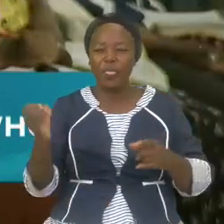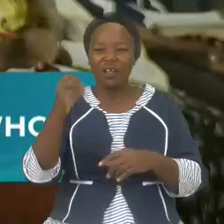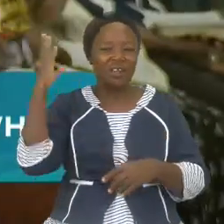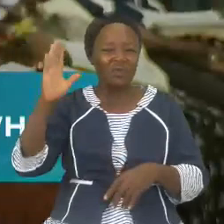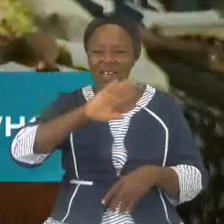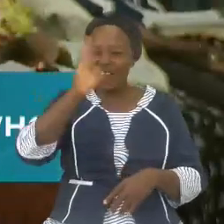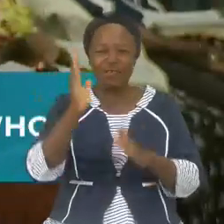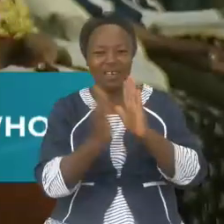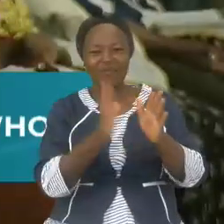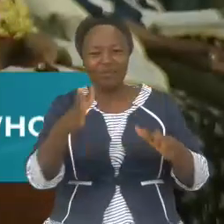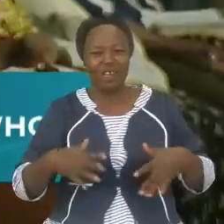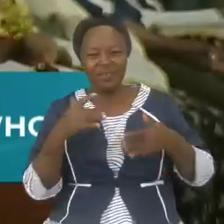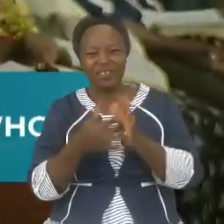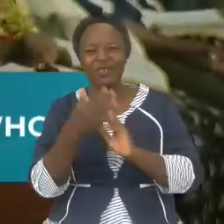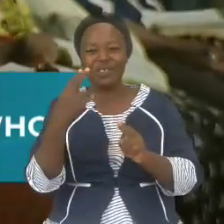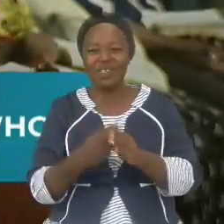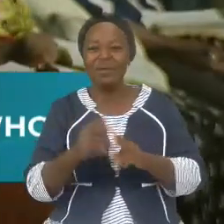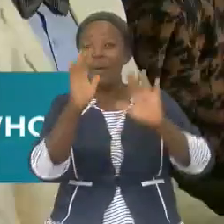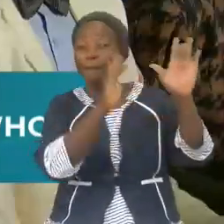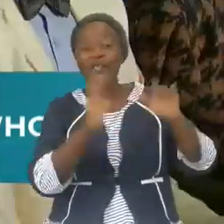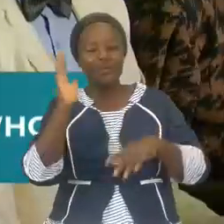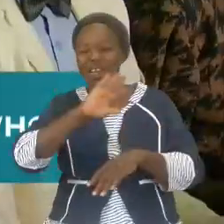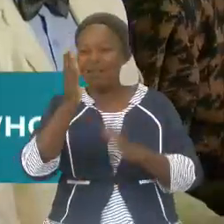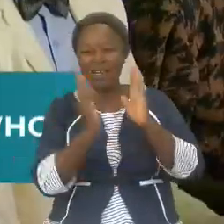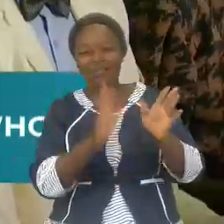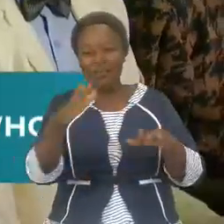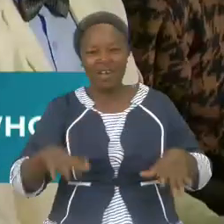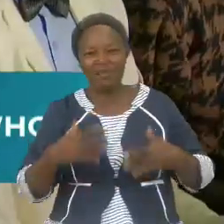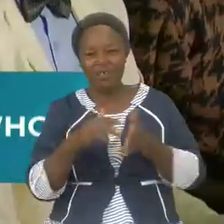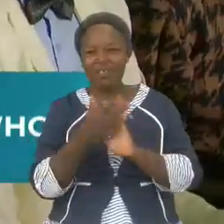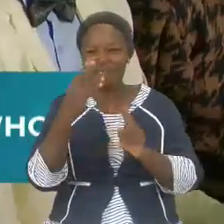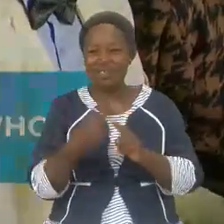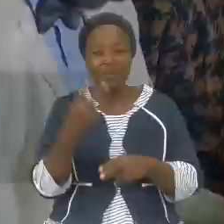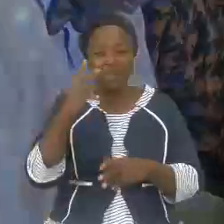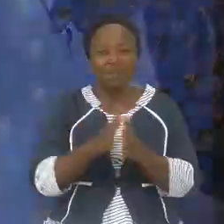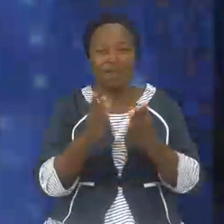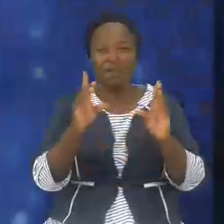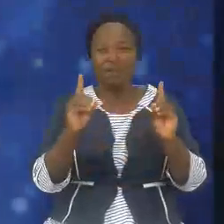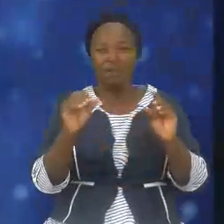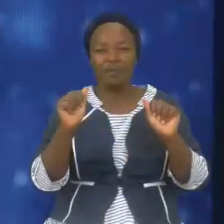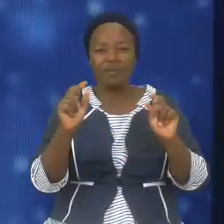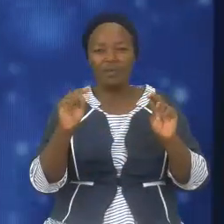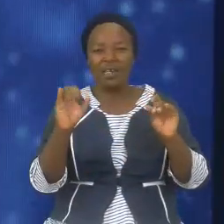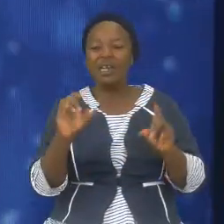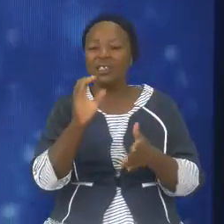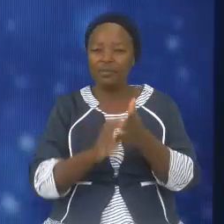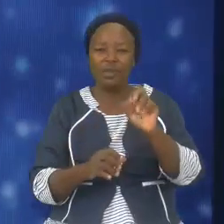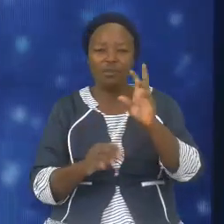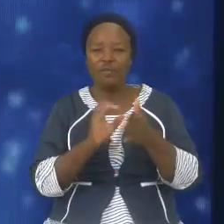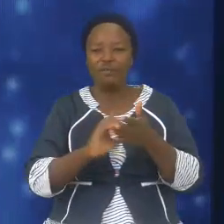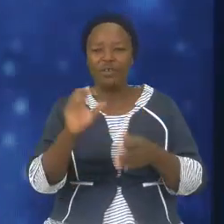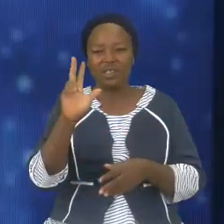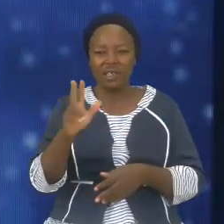life. Mercy will never leave your life. Look at Daniel chapter 12, verse 3. And they that